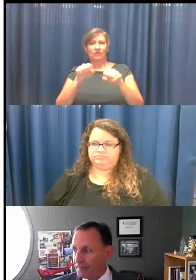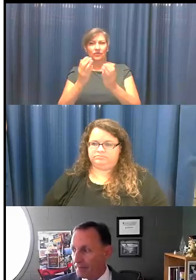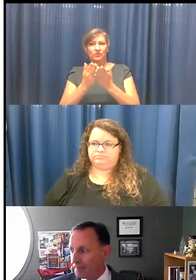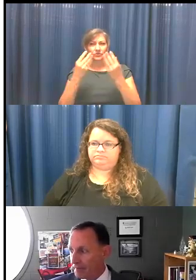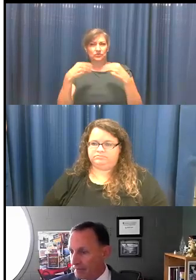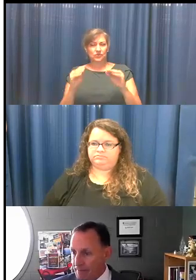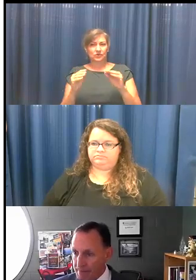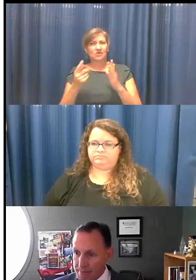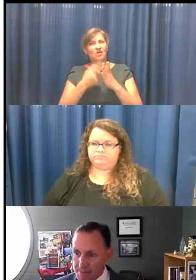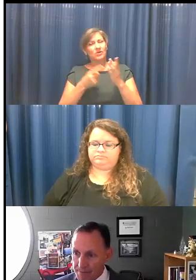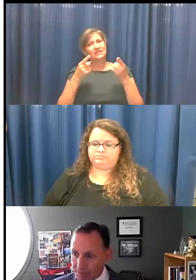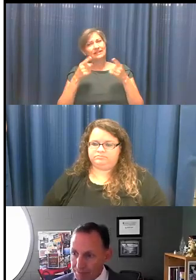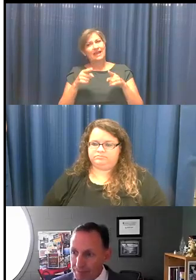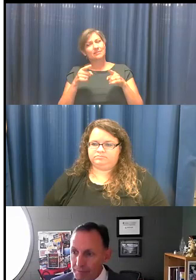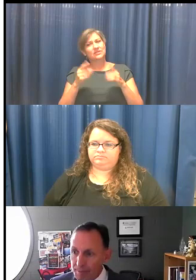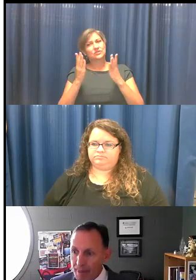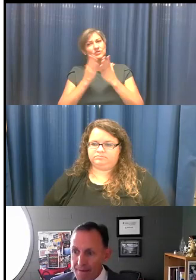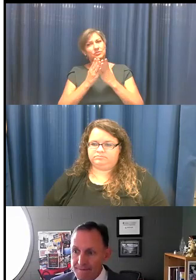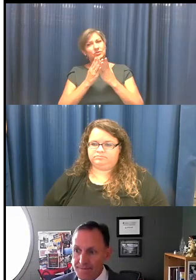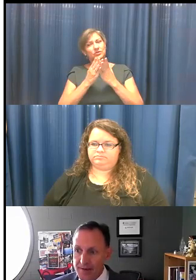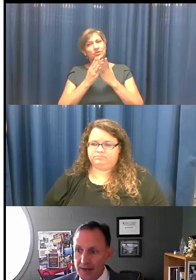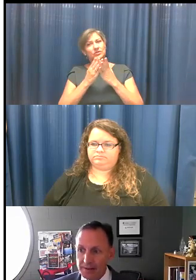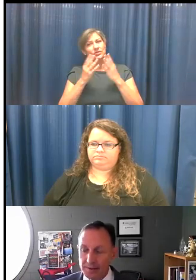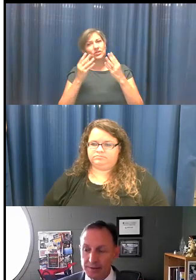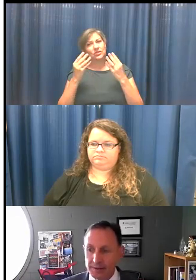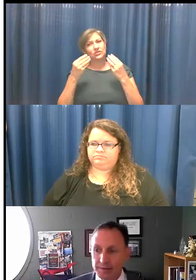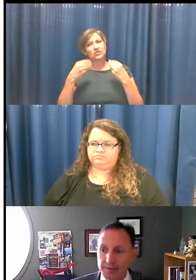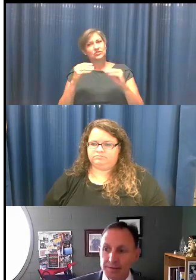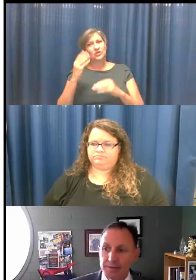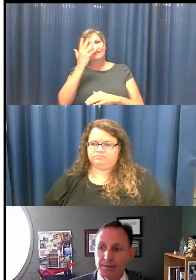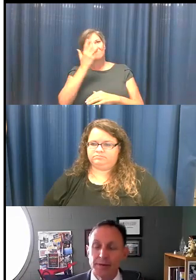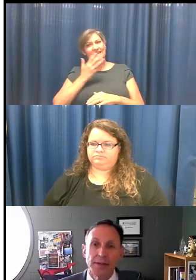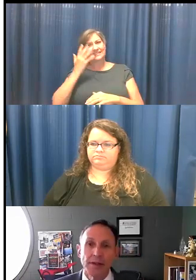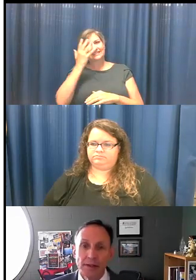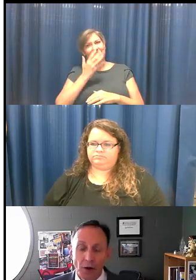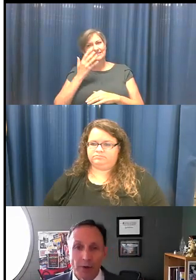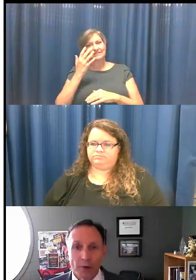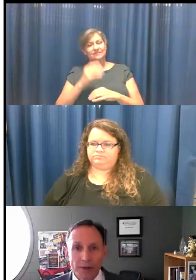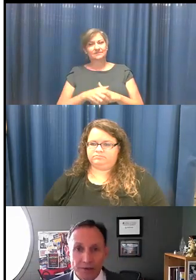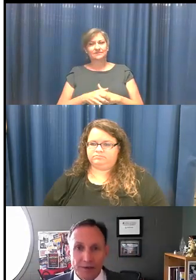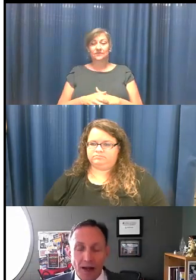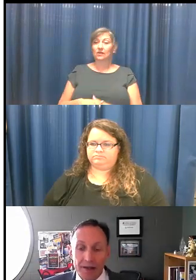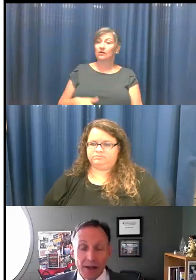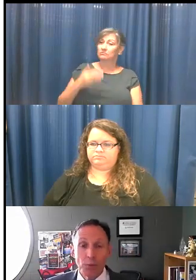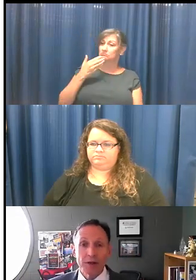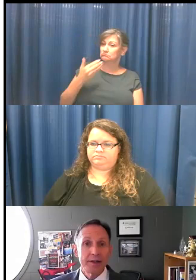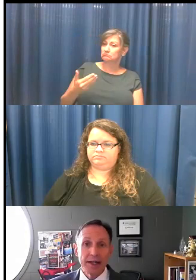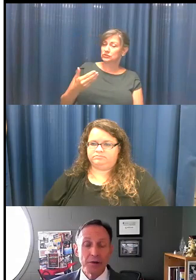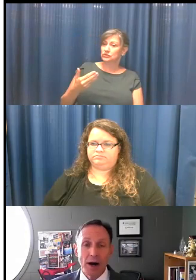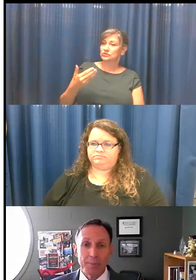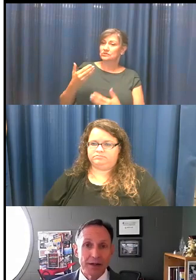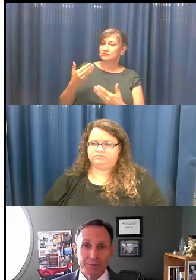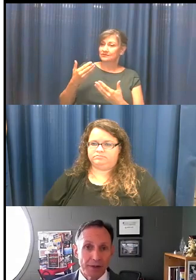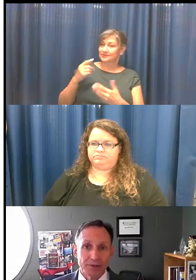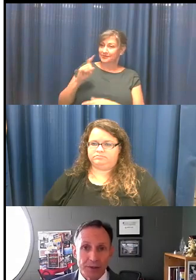what will happen to the bookstore spaces on the Centennial and Rampart Range campuses? Oh, great question. They will continue